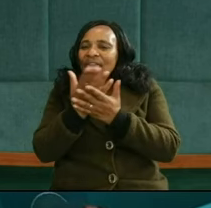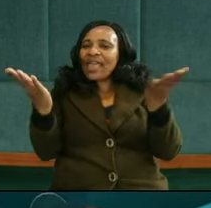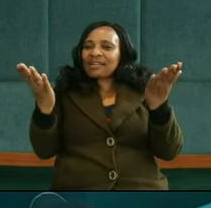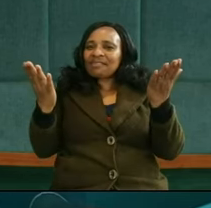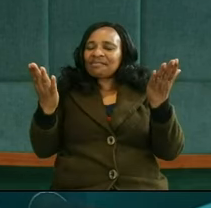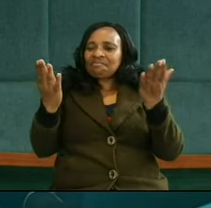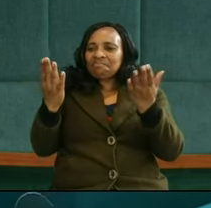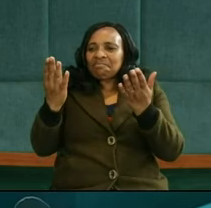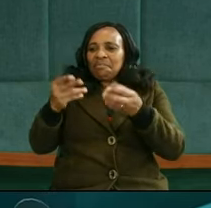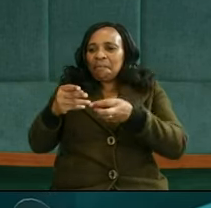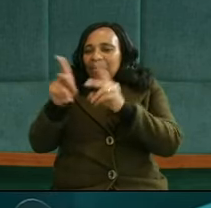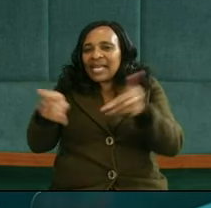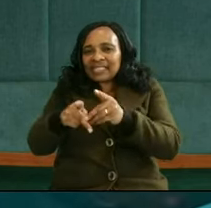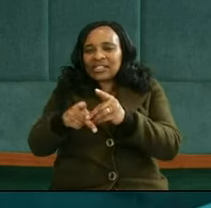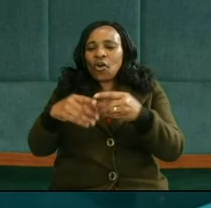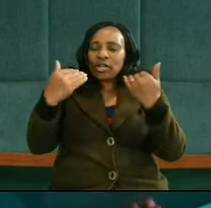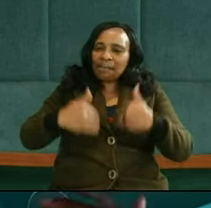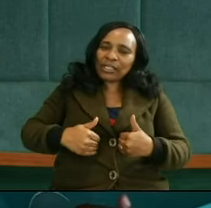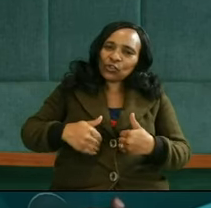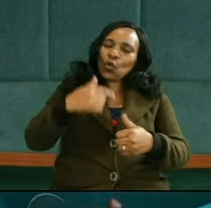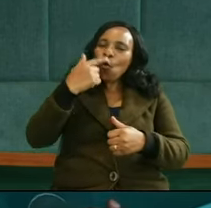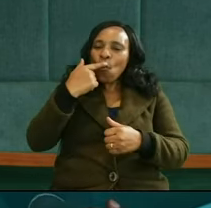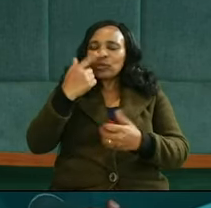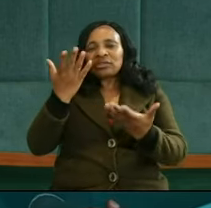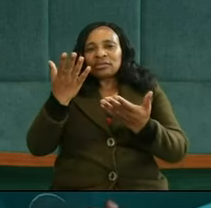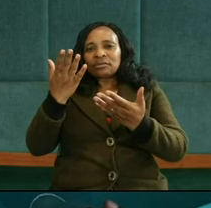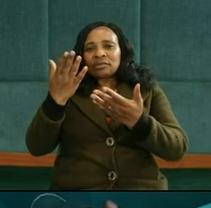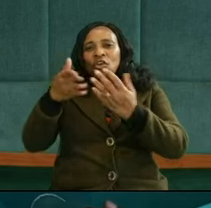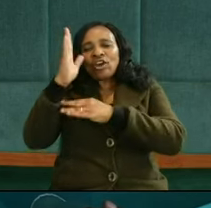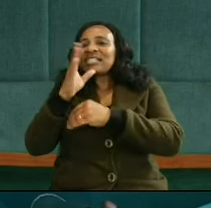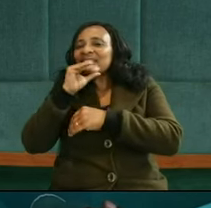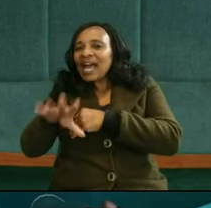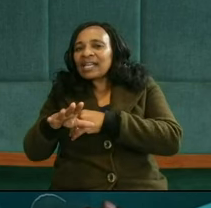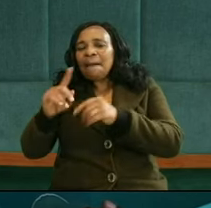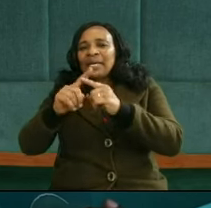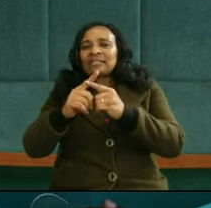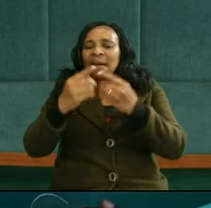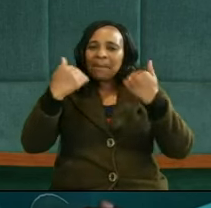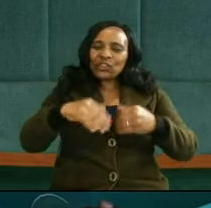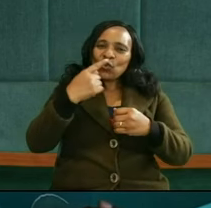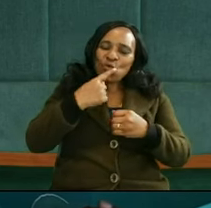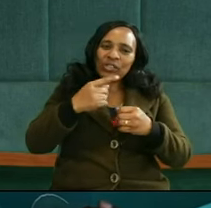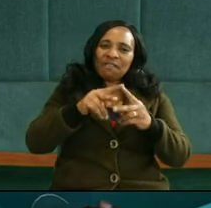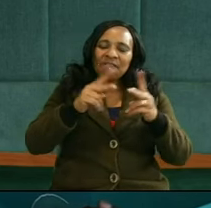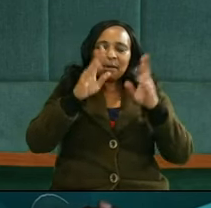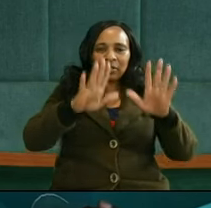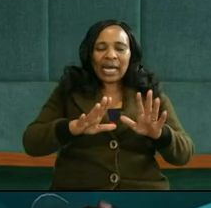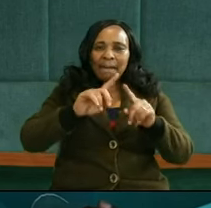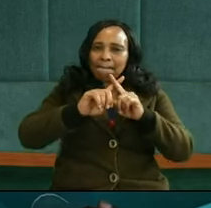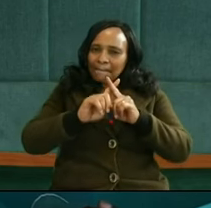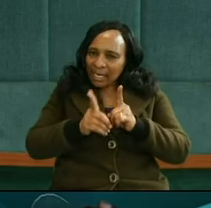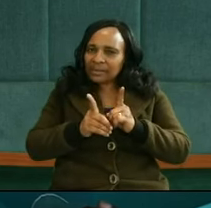and sometimes through the person of God the Son, and through the person of the Godhead, the Holy Spirit.